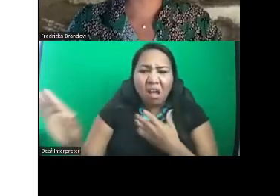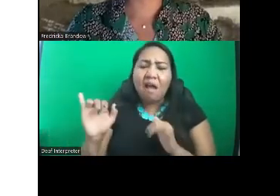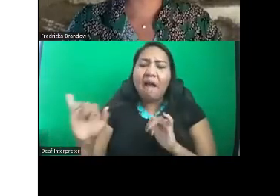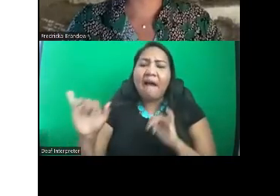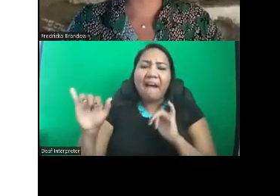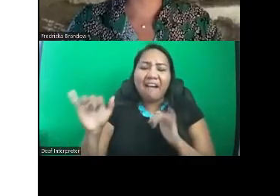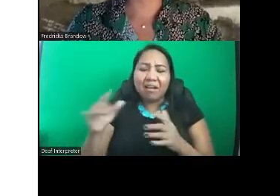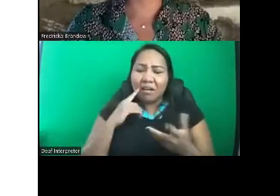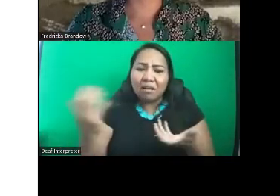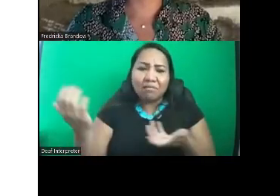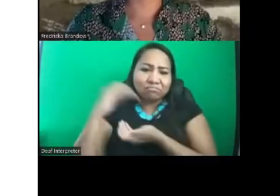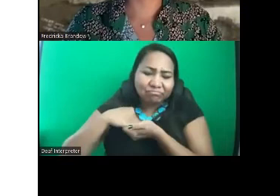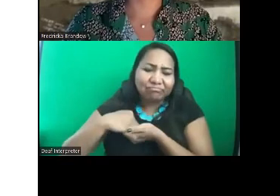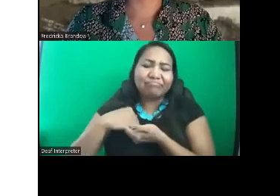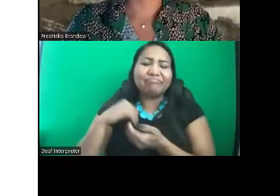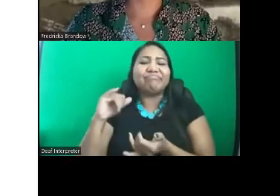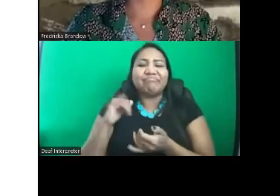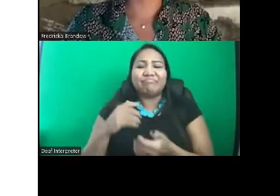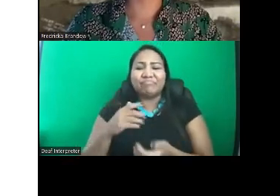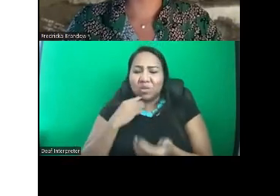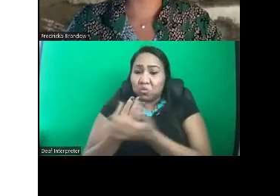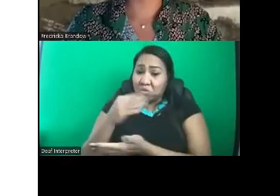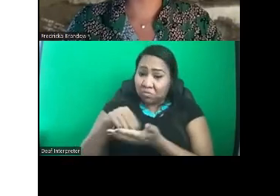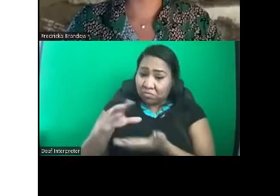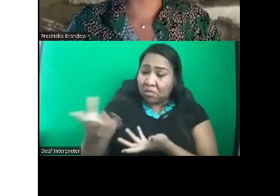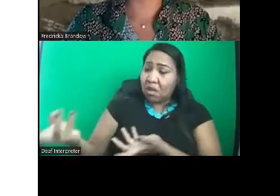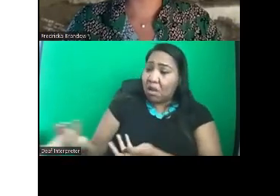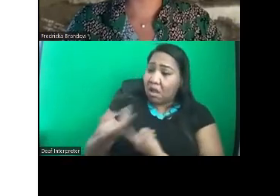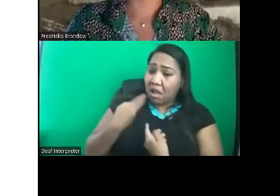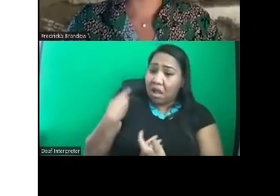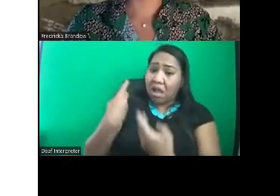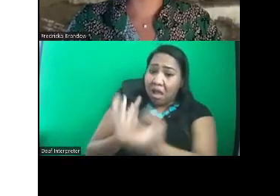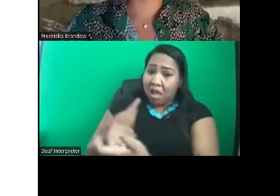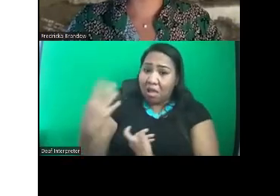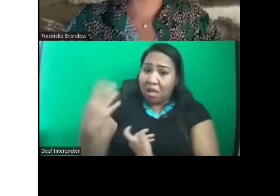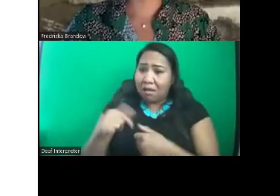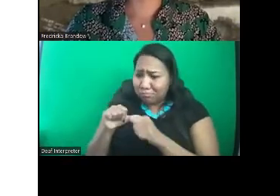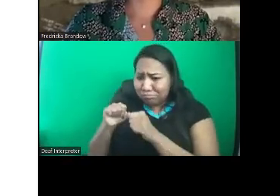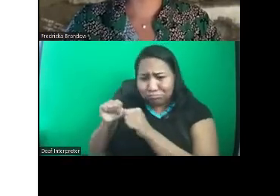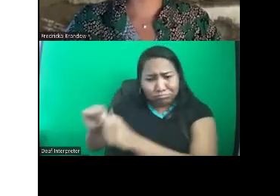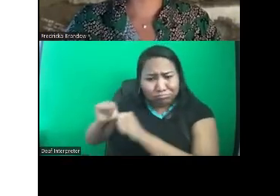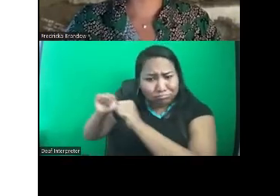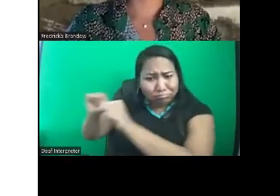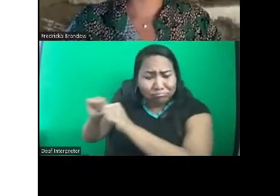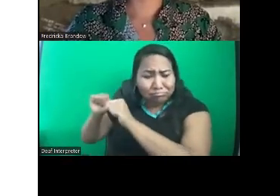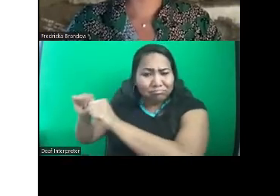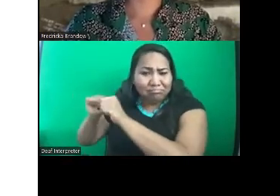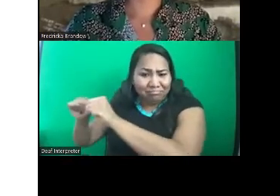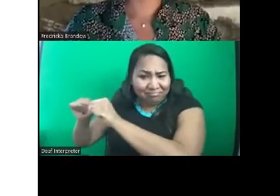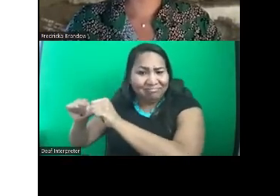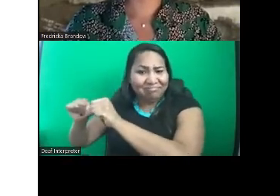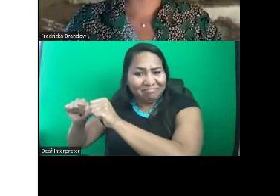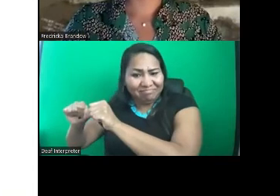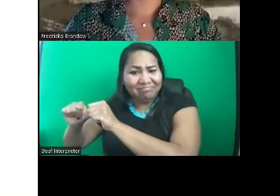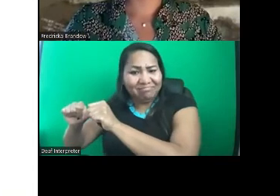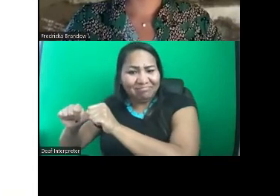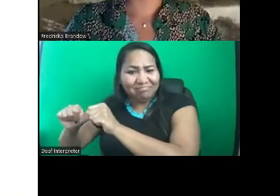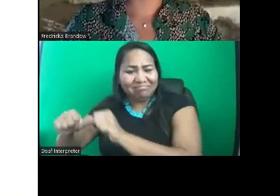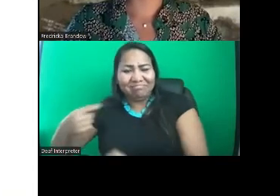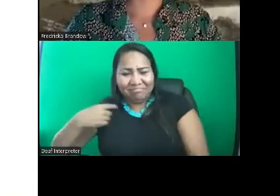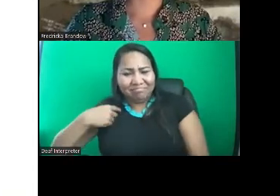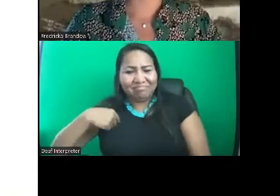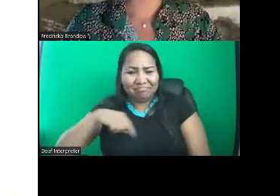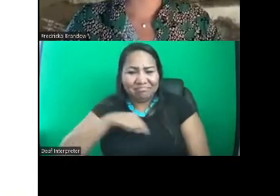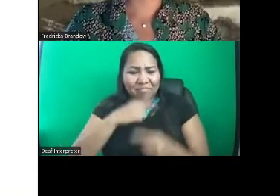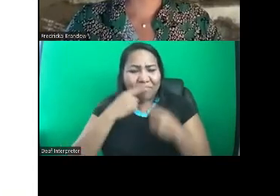time. So we were able to gather our beliefs like